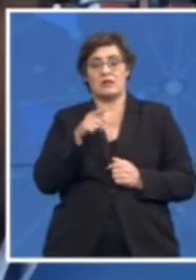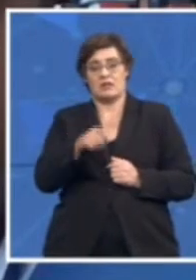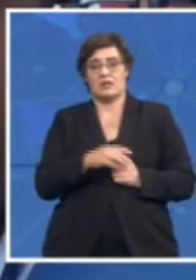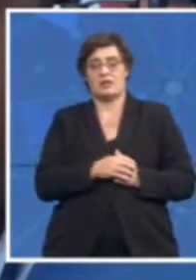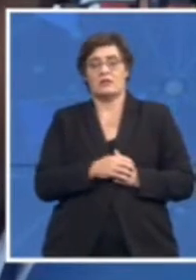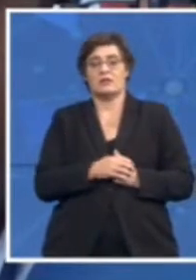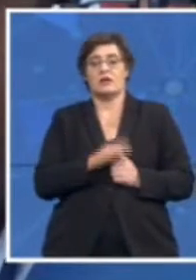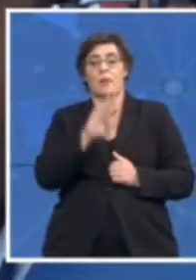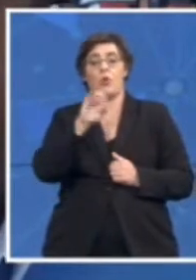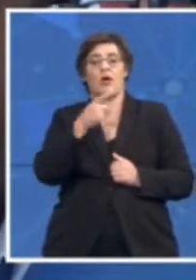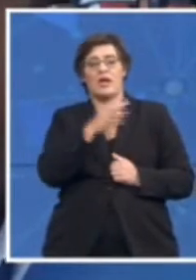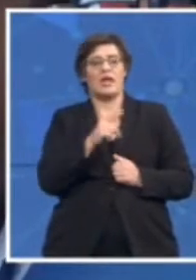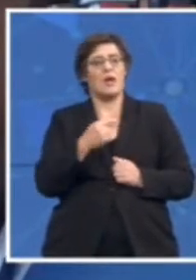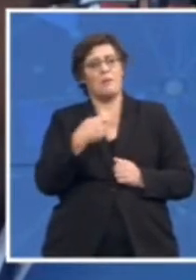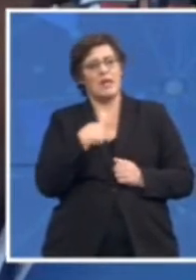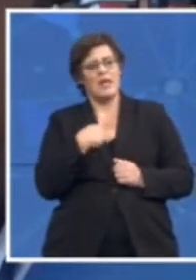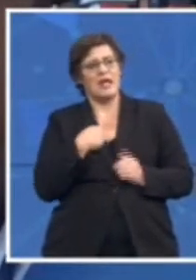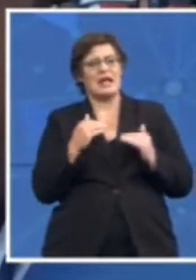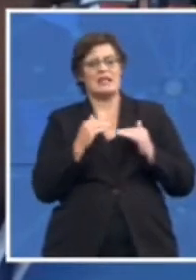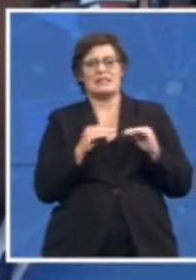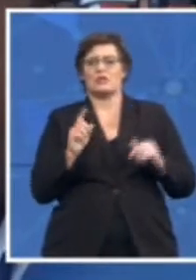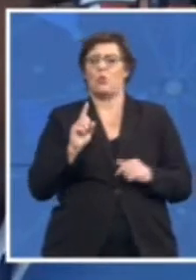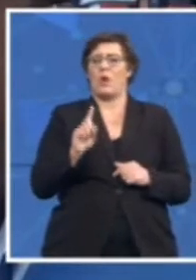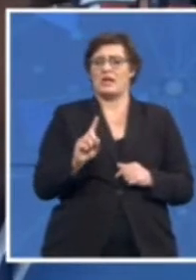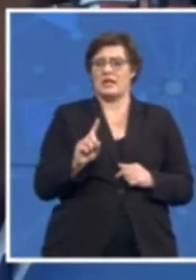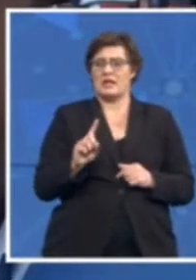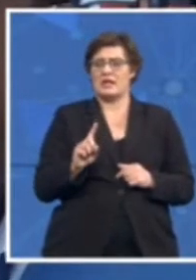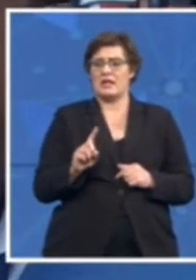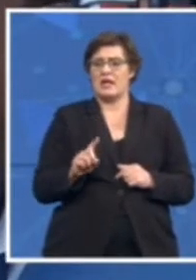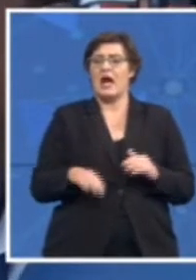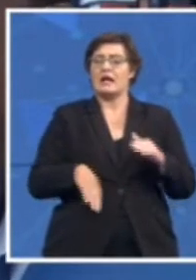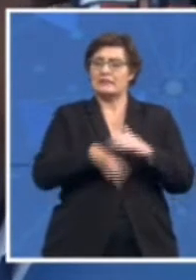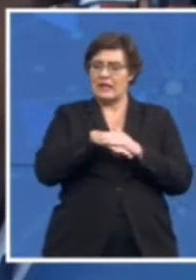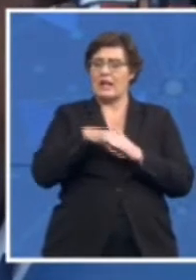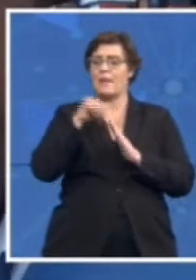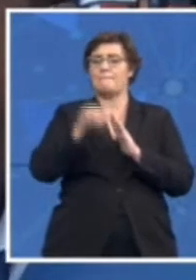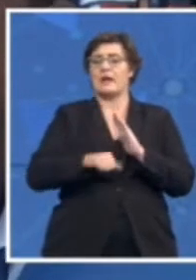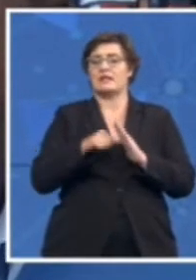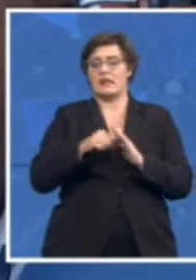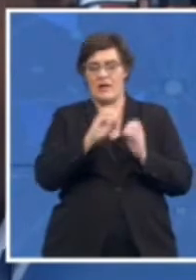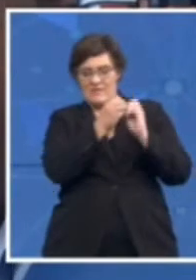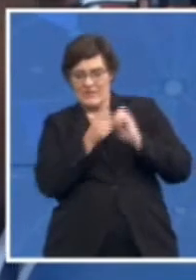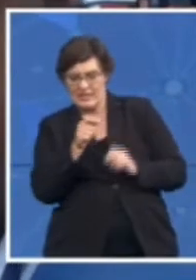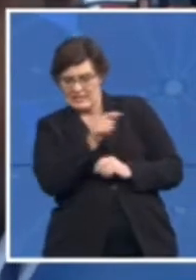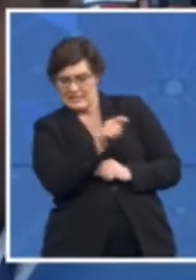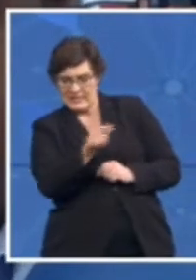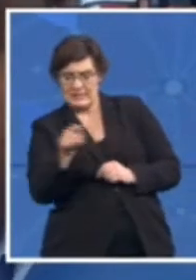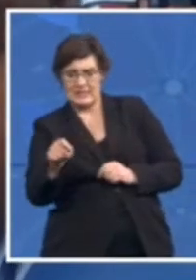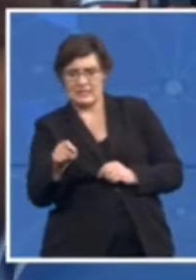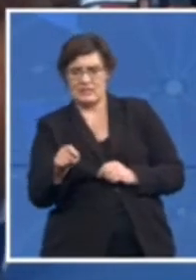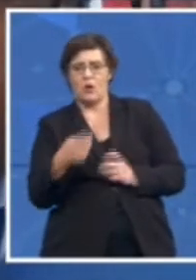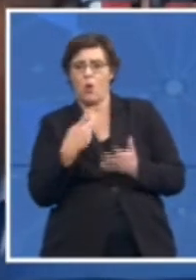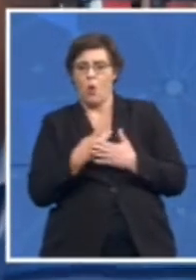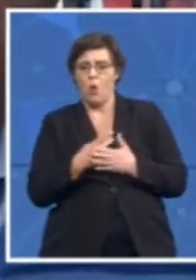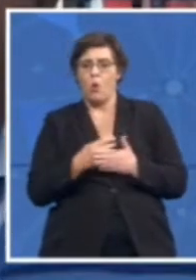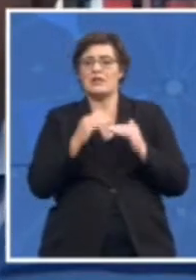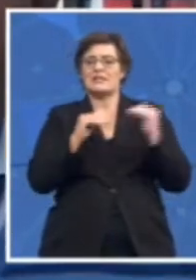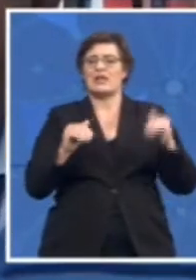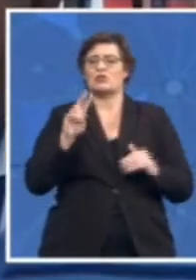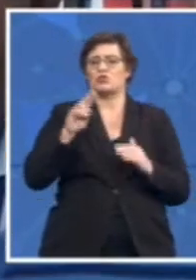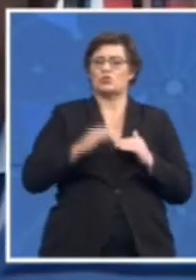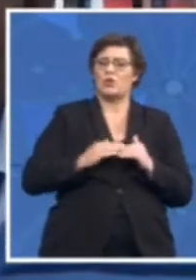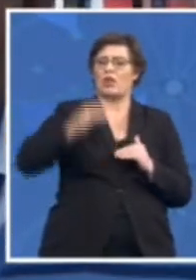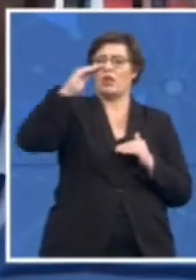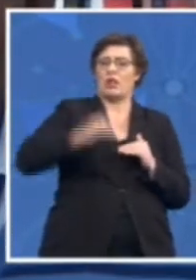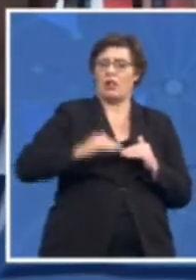1 until maintenance of fixing is finished instead of this stage 2 upwards crisis response?